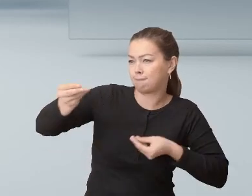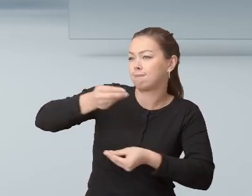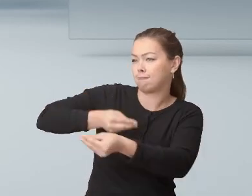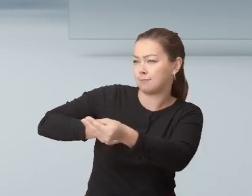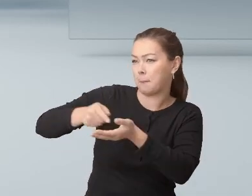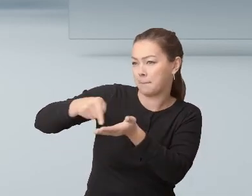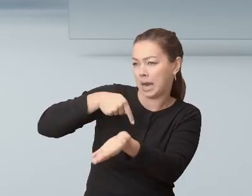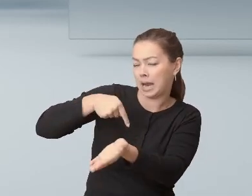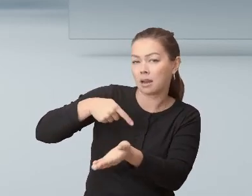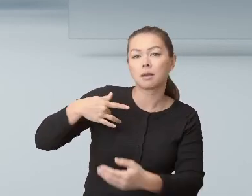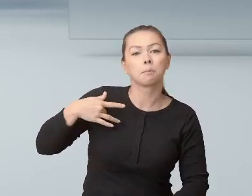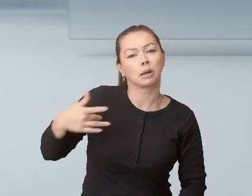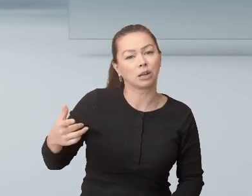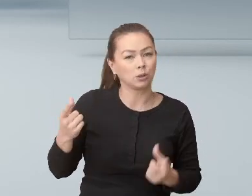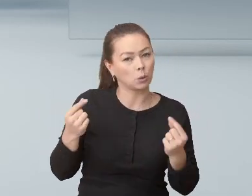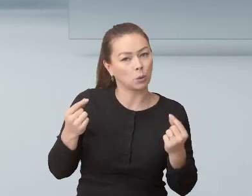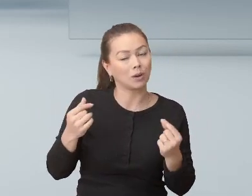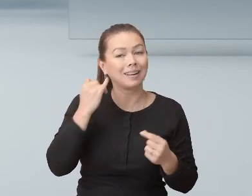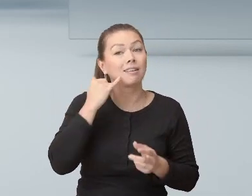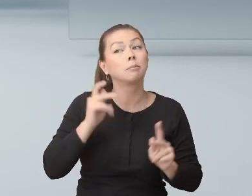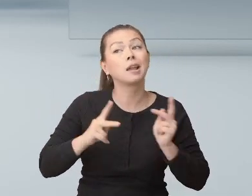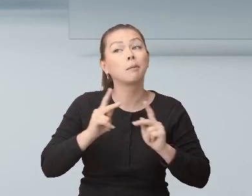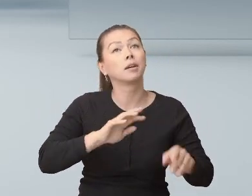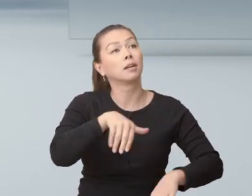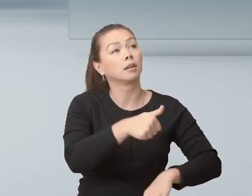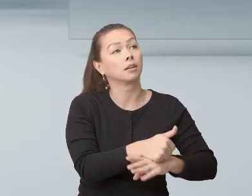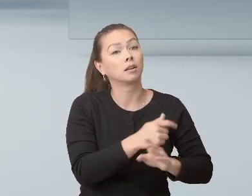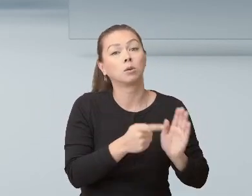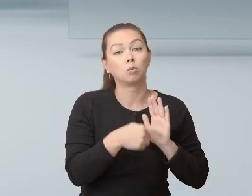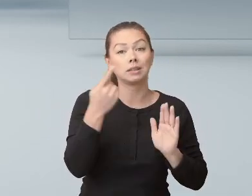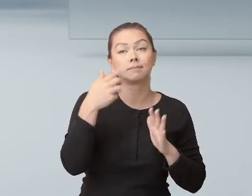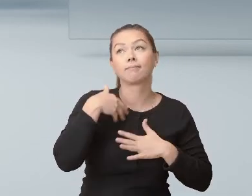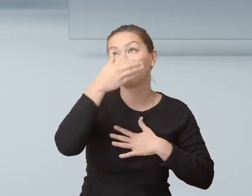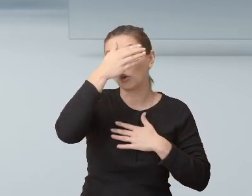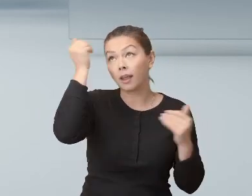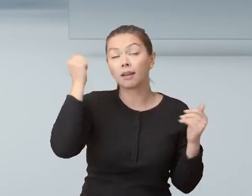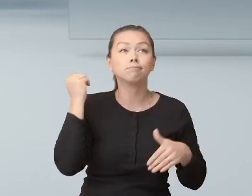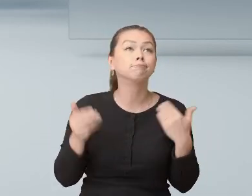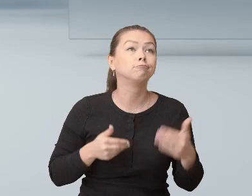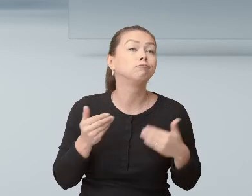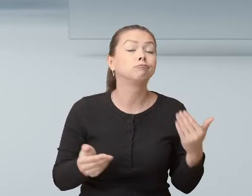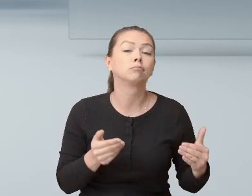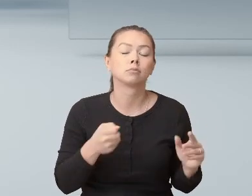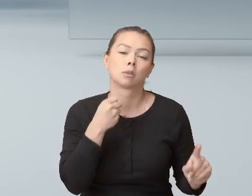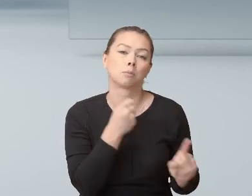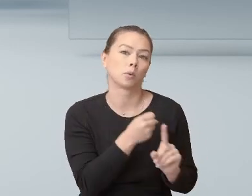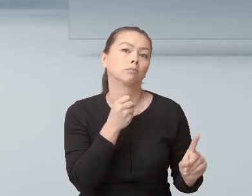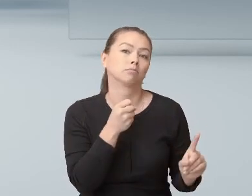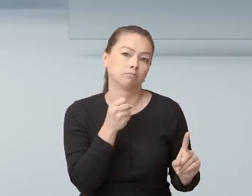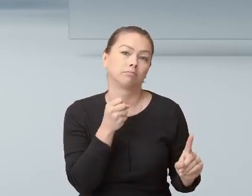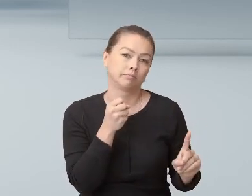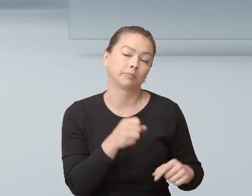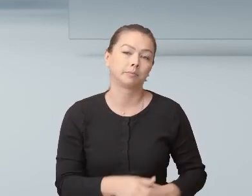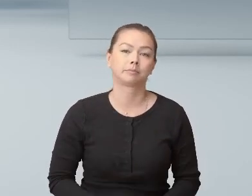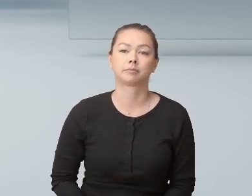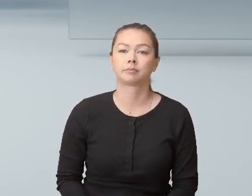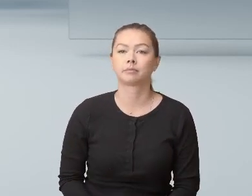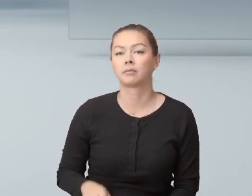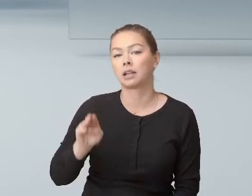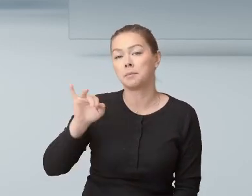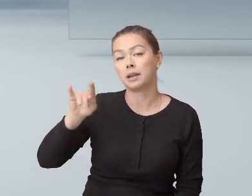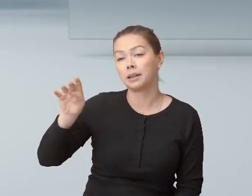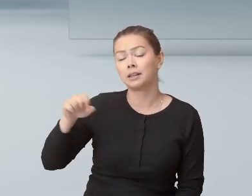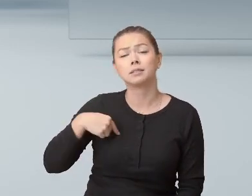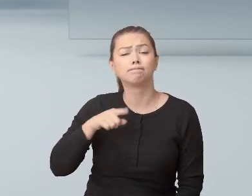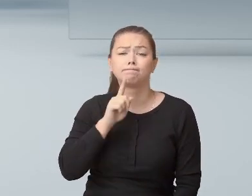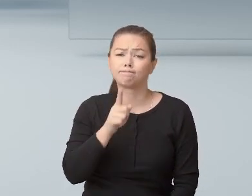thing. Yeah, and a good point. It's you hear the term infrastructure, right? Infrastructure can mean a lot of different